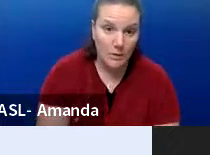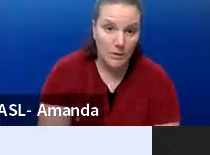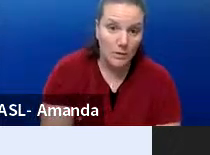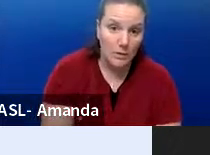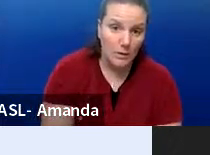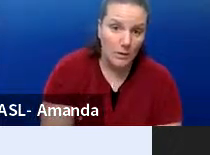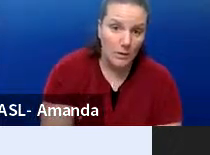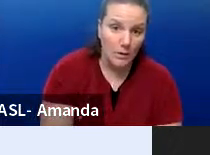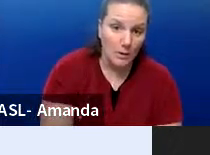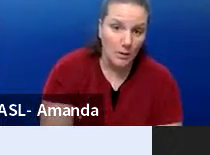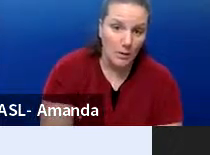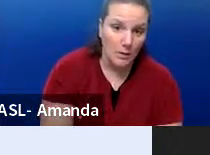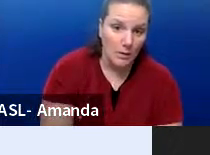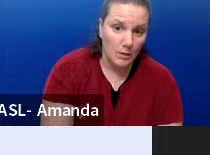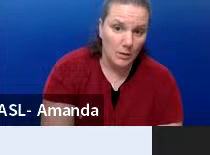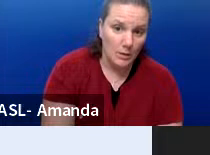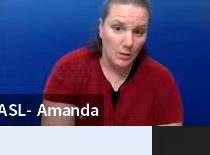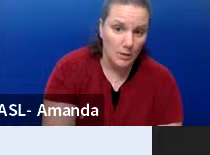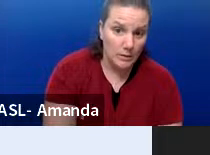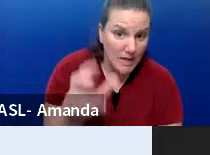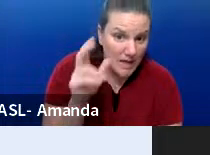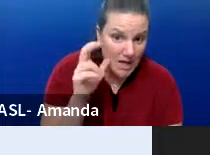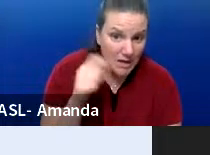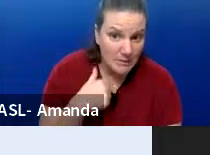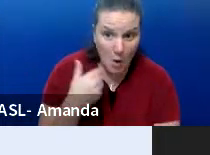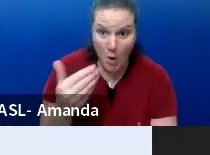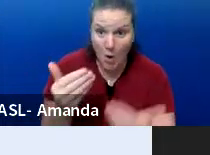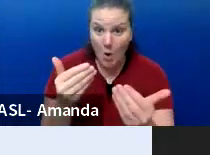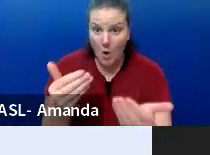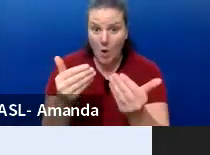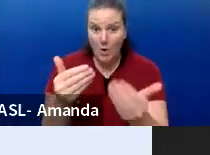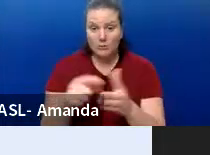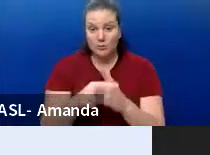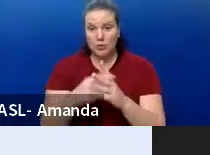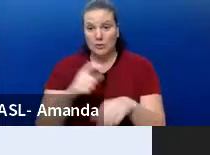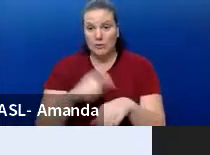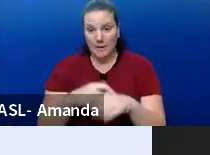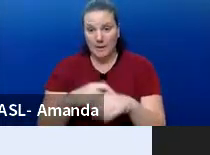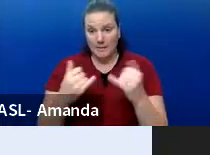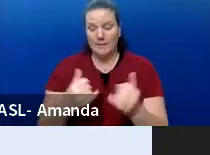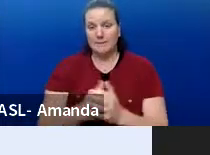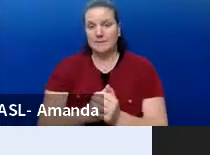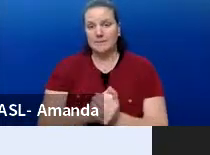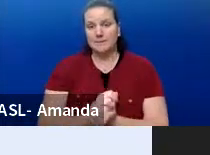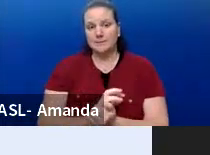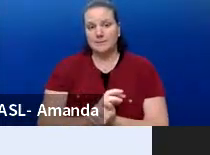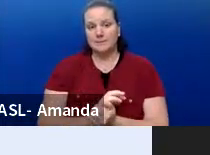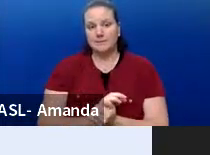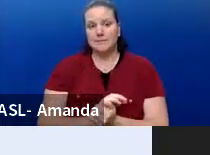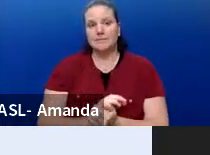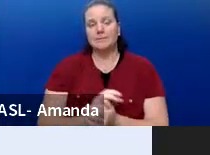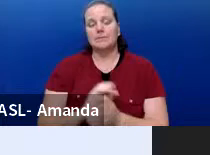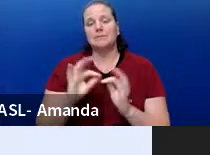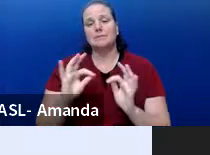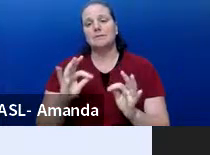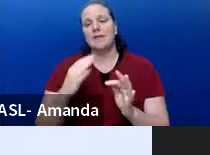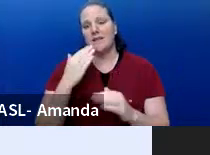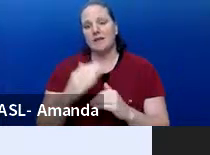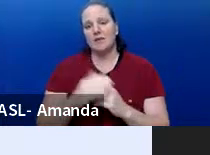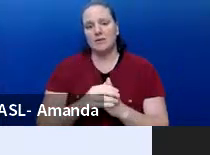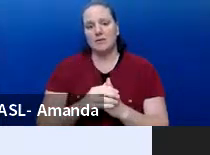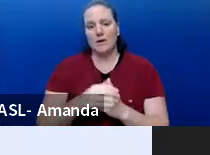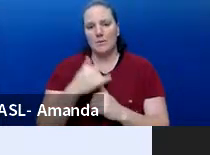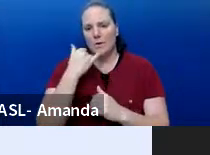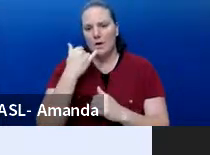Hi, you want to go ahead and give, we can hear you. Go ahead, please. We'll start your clock now. Excellent, thank you. Okay, I'm calling